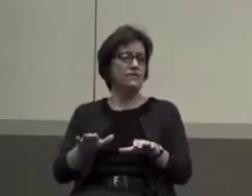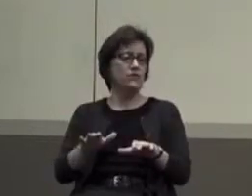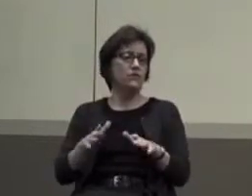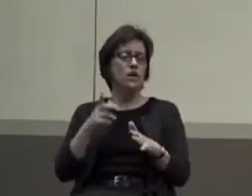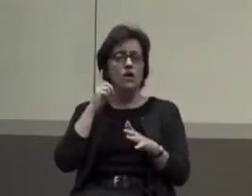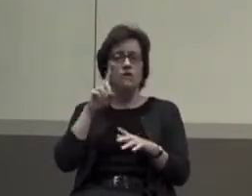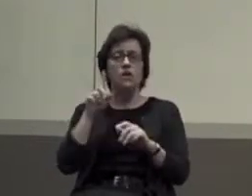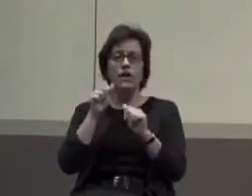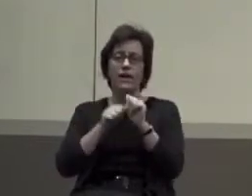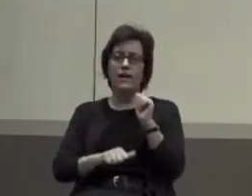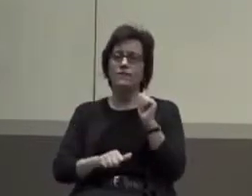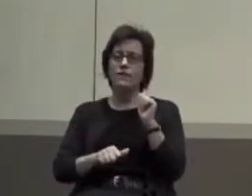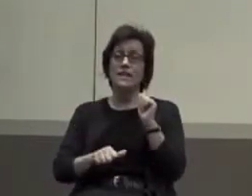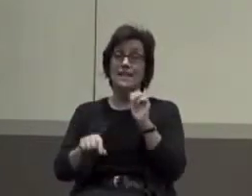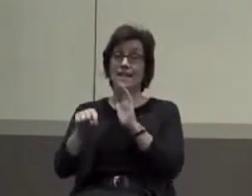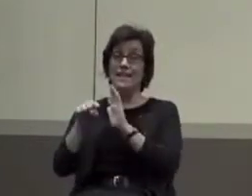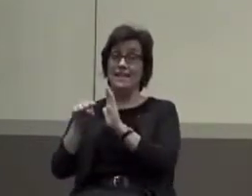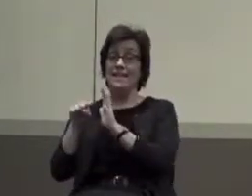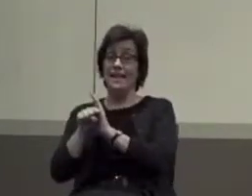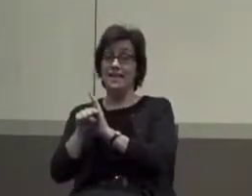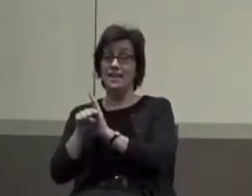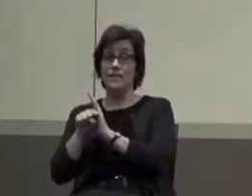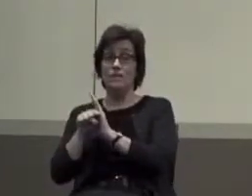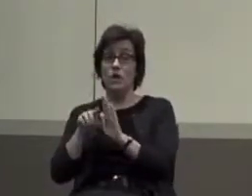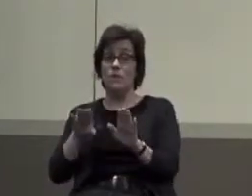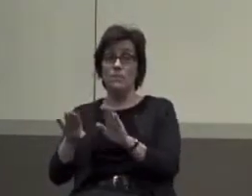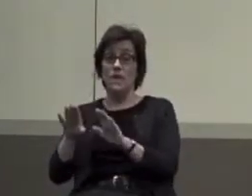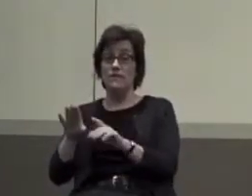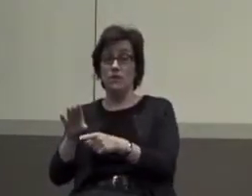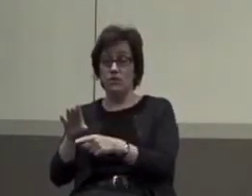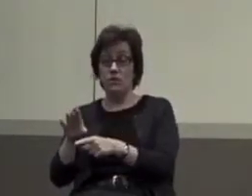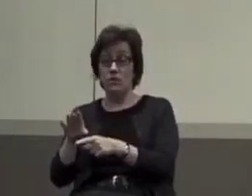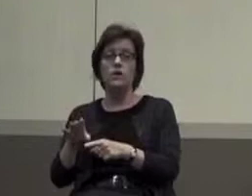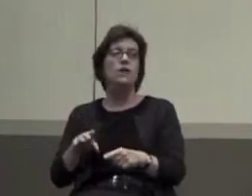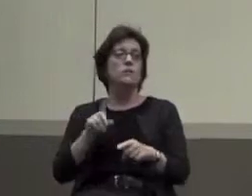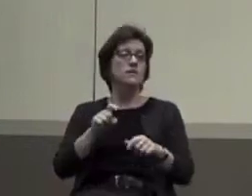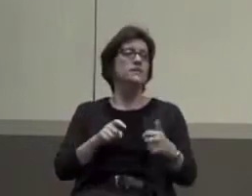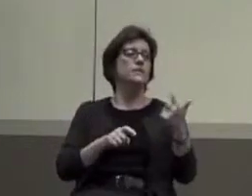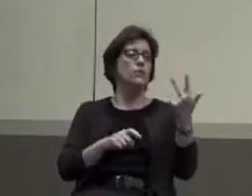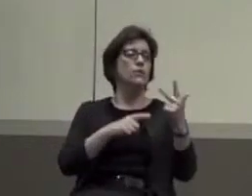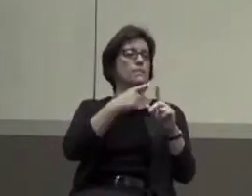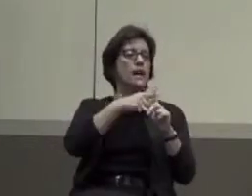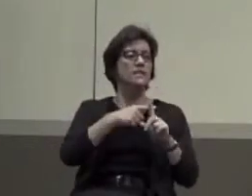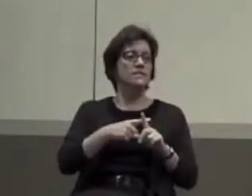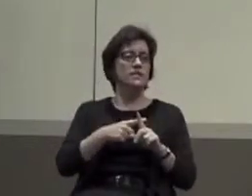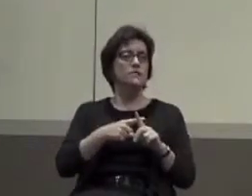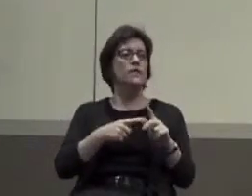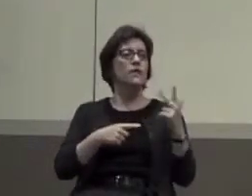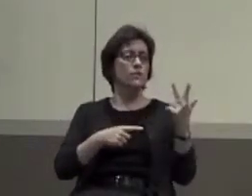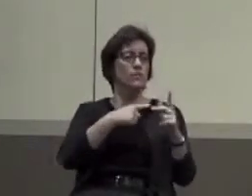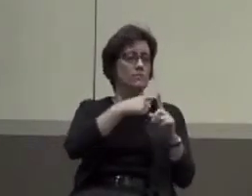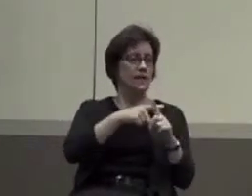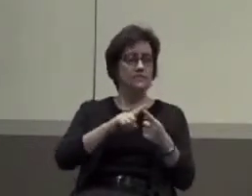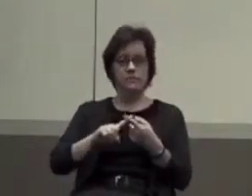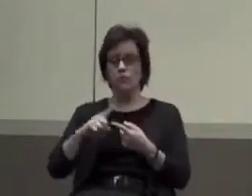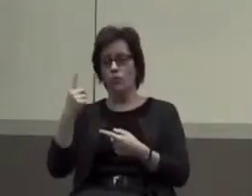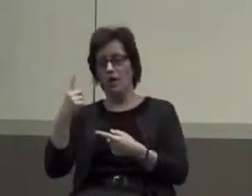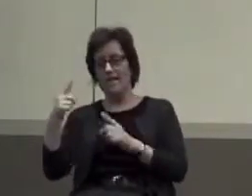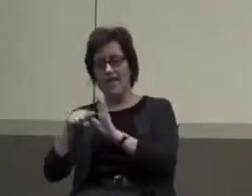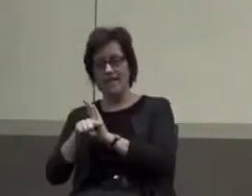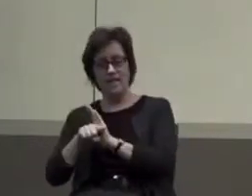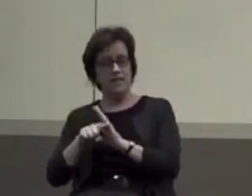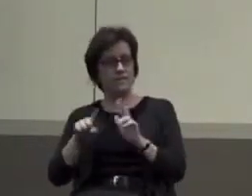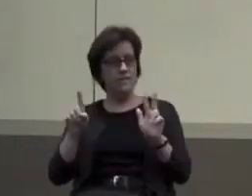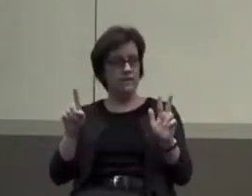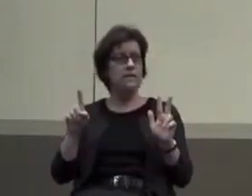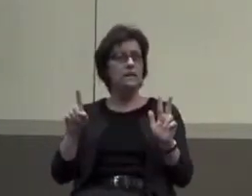every negative behavior you're going to address, it's nice to have 3 positives. It's really hard sometimes, but sometimes all